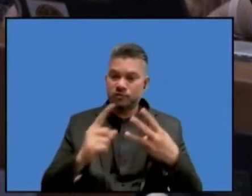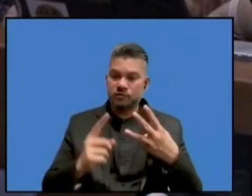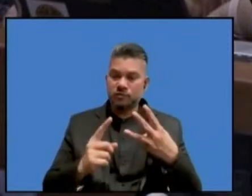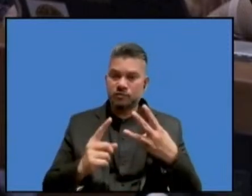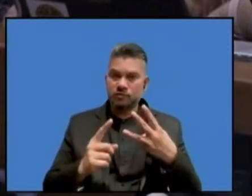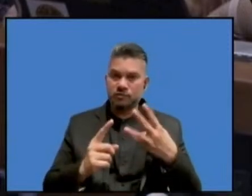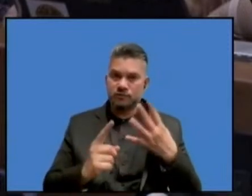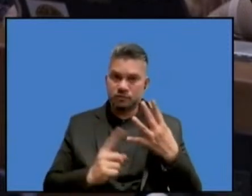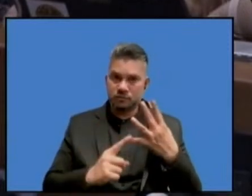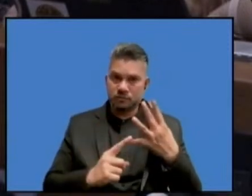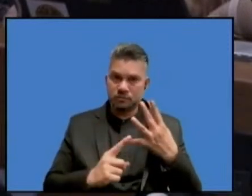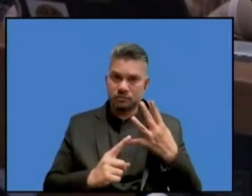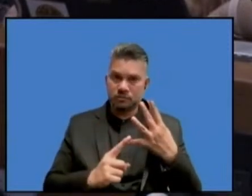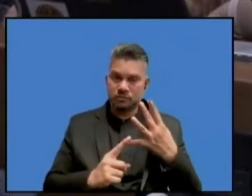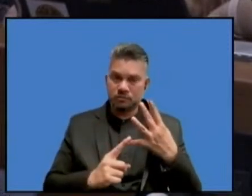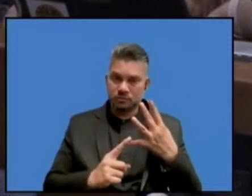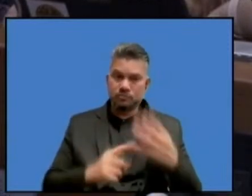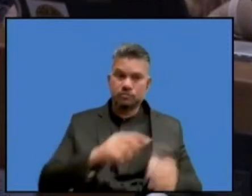cross-border protection,